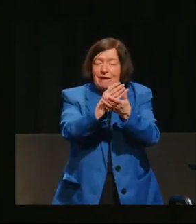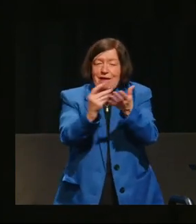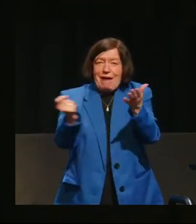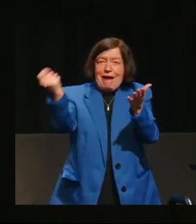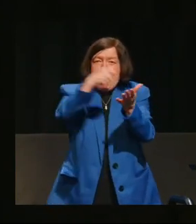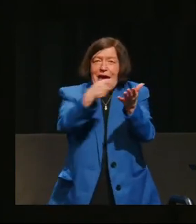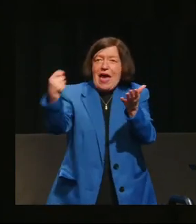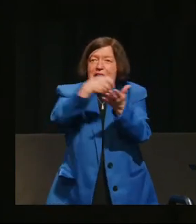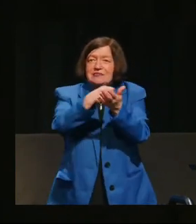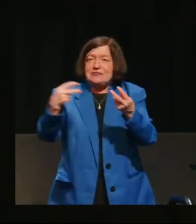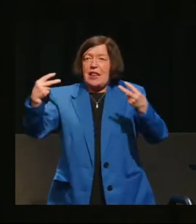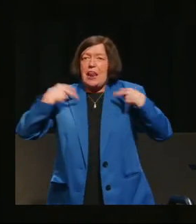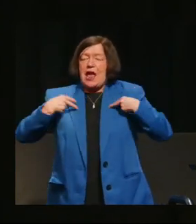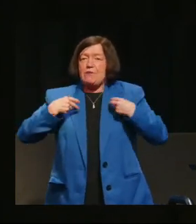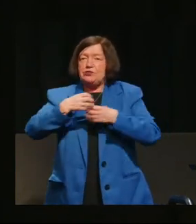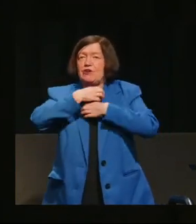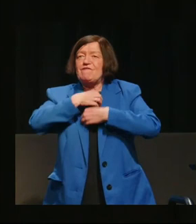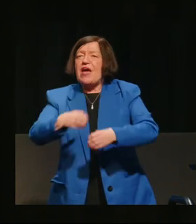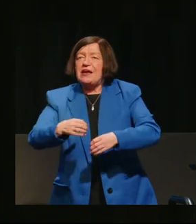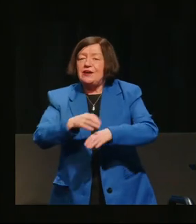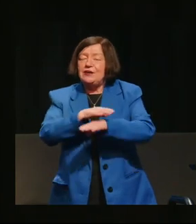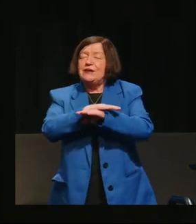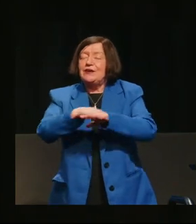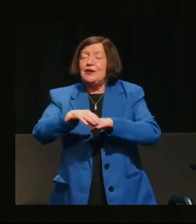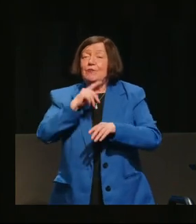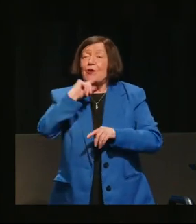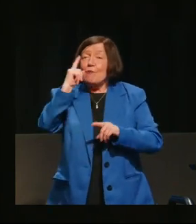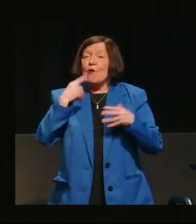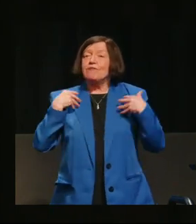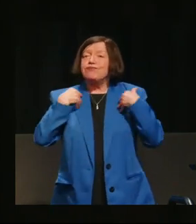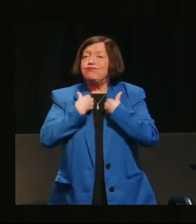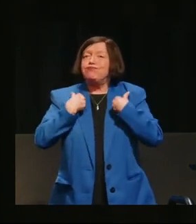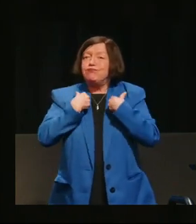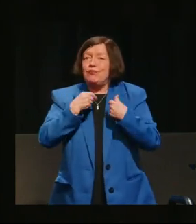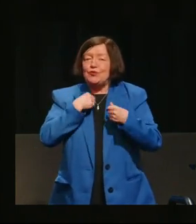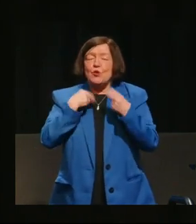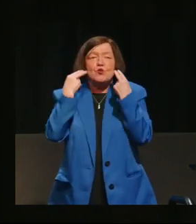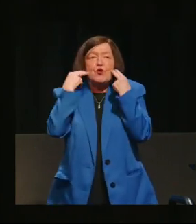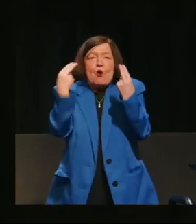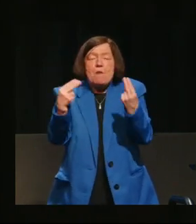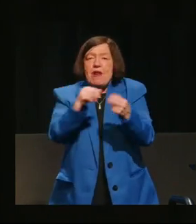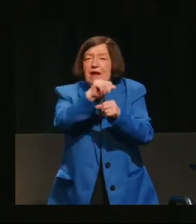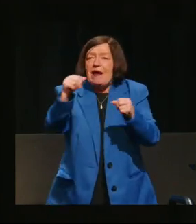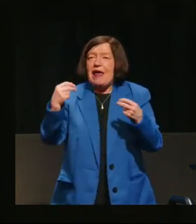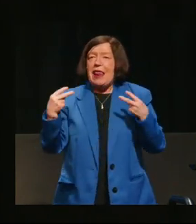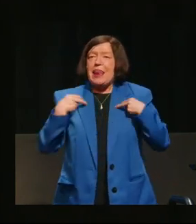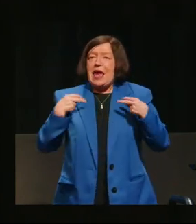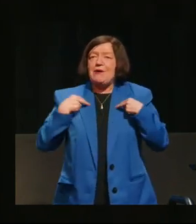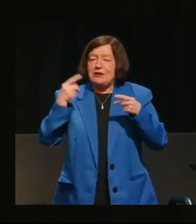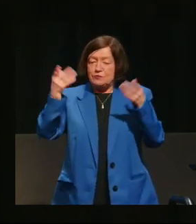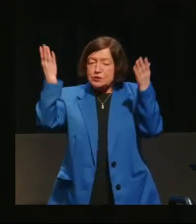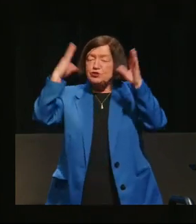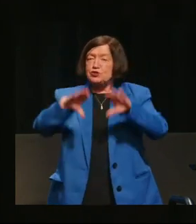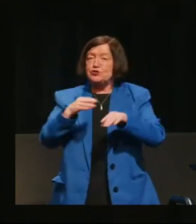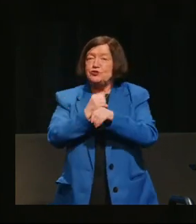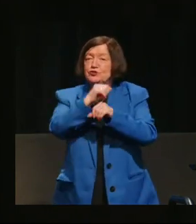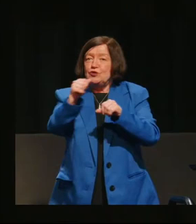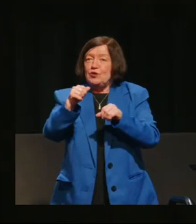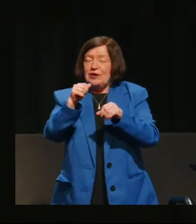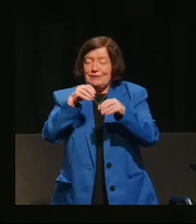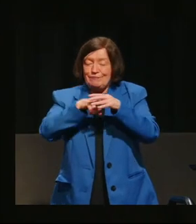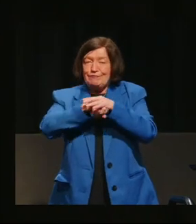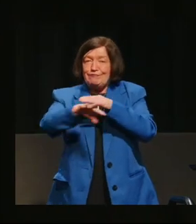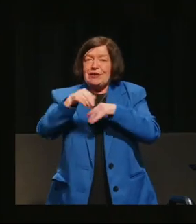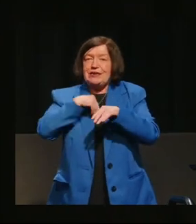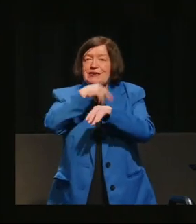the language of hate with ease, but more concerningly, works to normalize such language as demonstrated through its seeping into